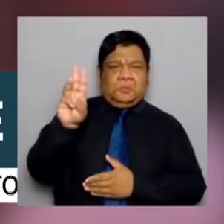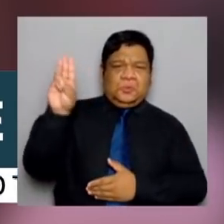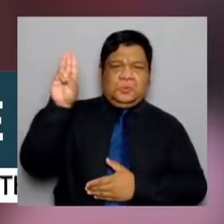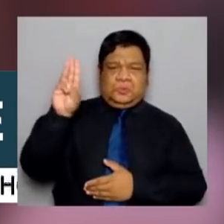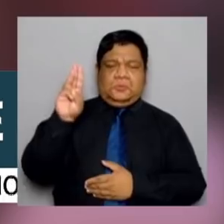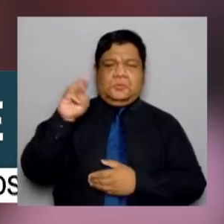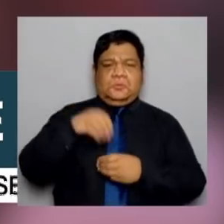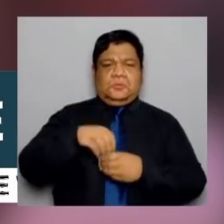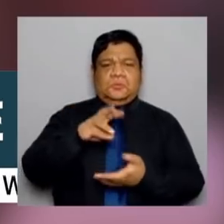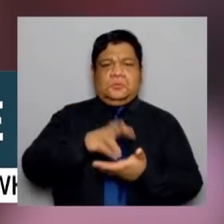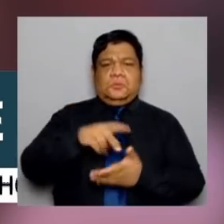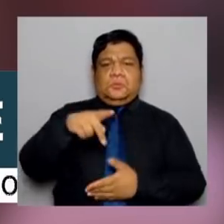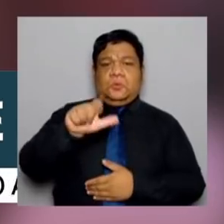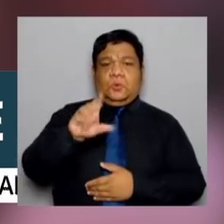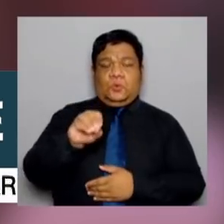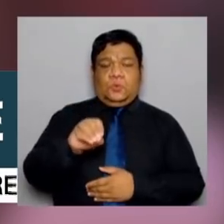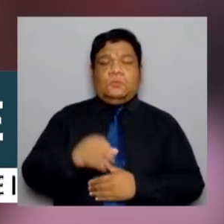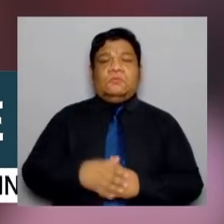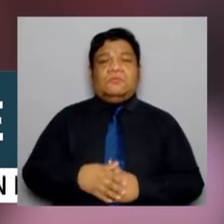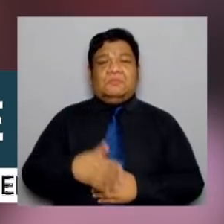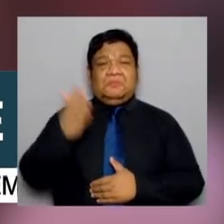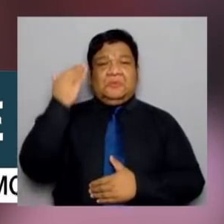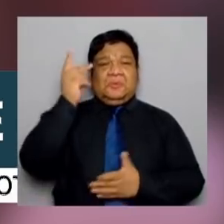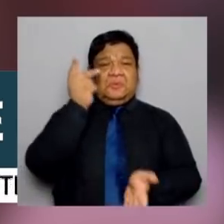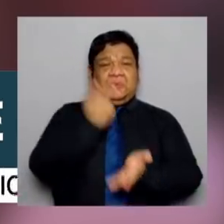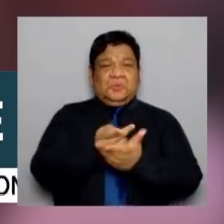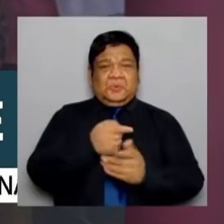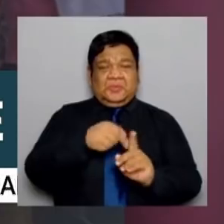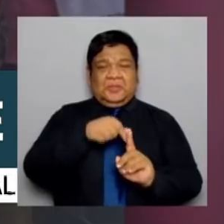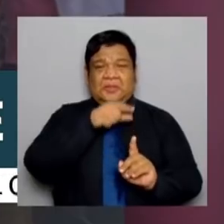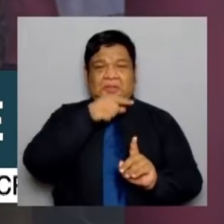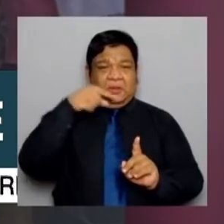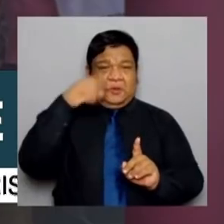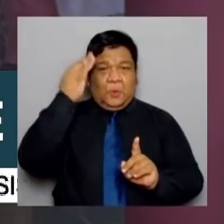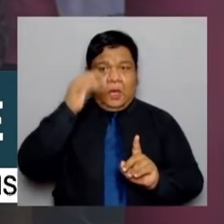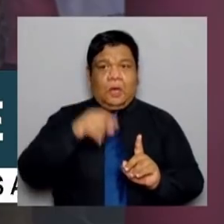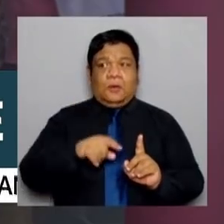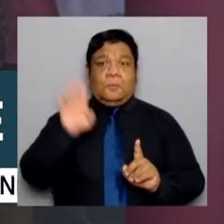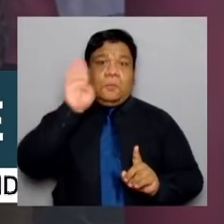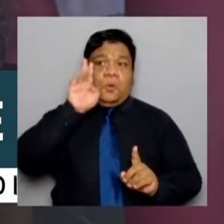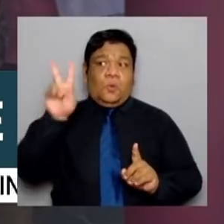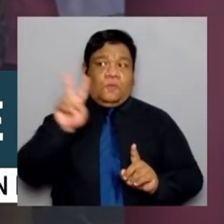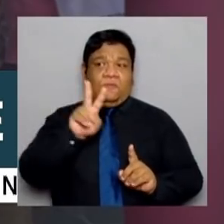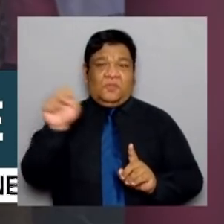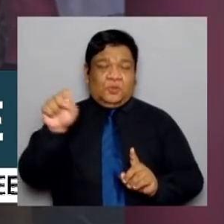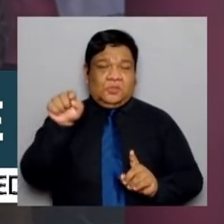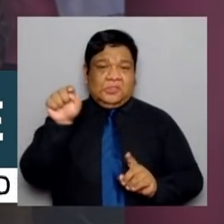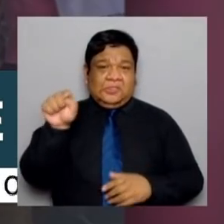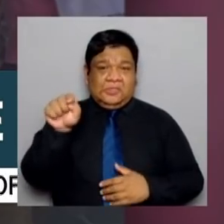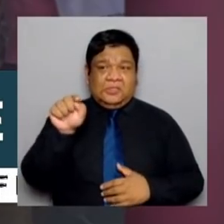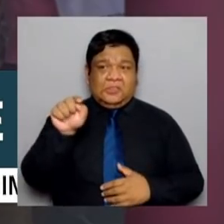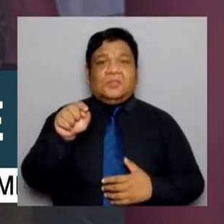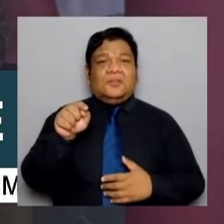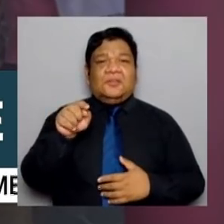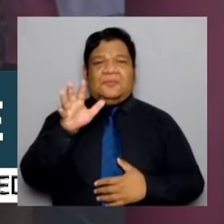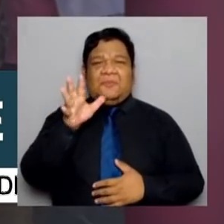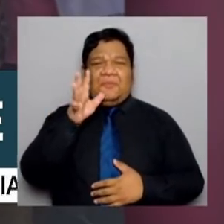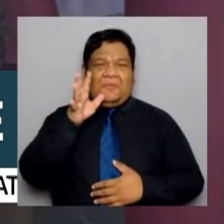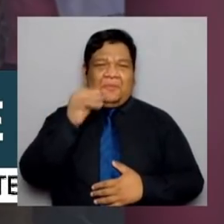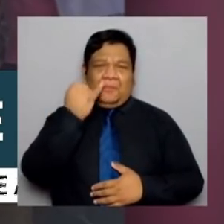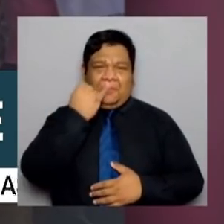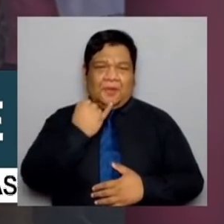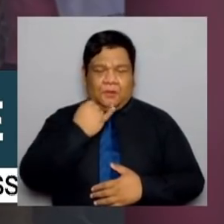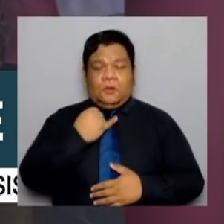lost big time here in Leyte province, the home province of the mother of her rival, but her supporters vowed to make up for what happened in the 2016